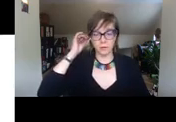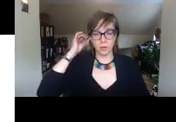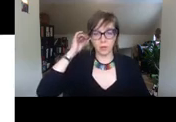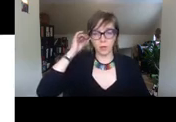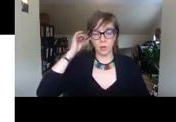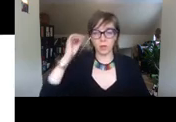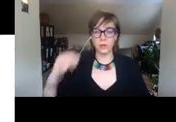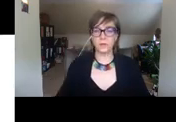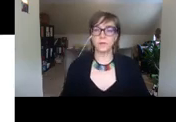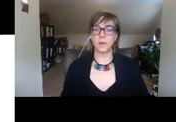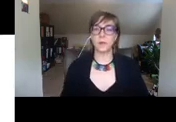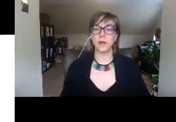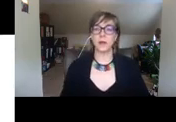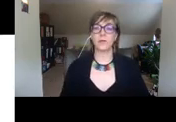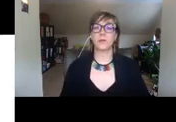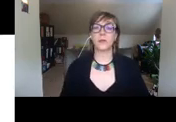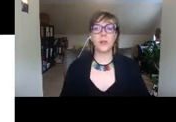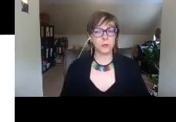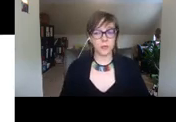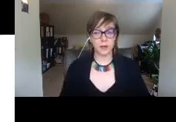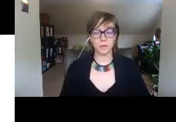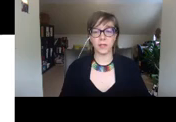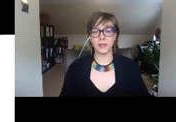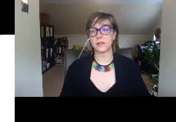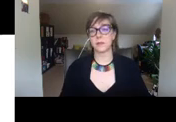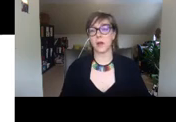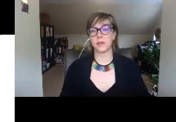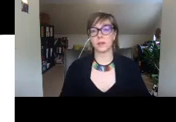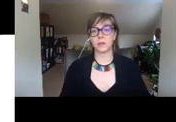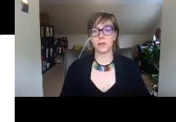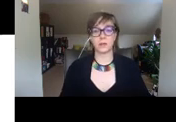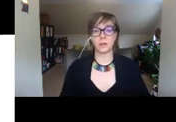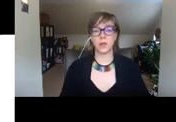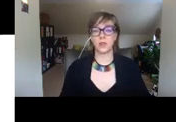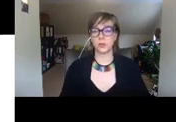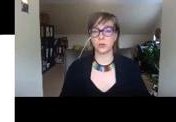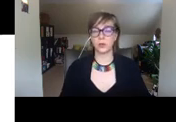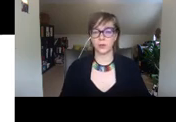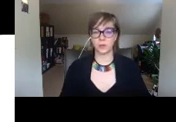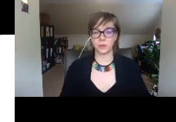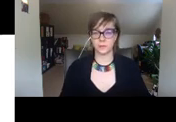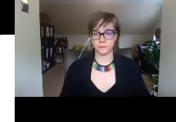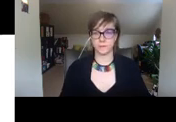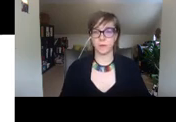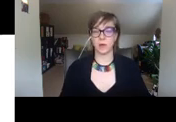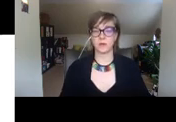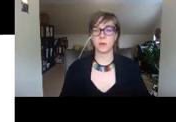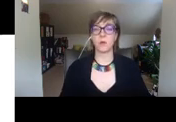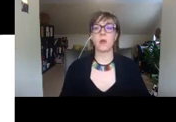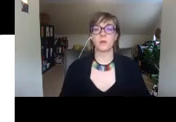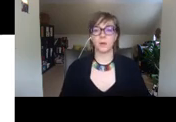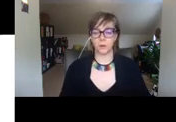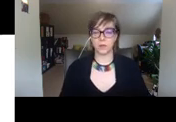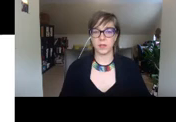12% of all employed workers, but account for 30% of licensed practical and licensed vocational nurses. Okay,